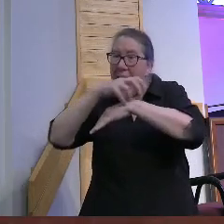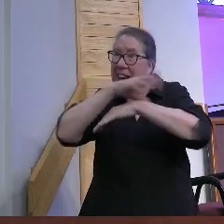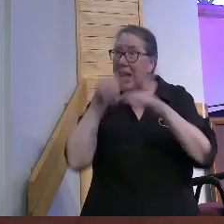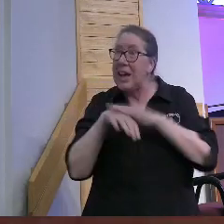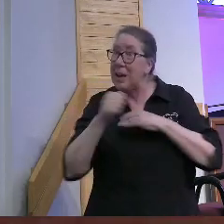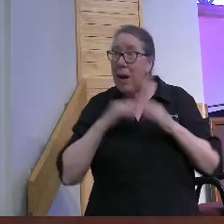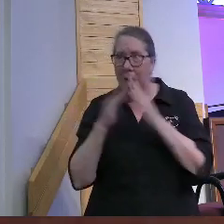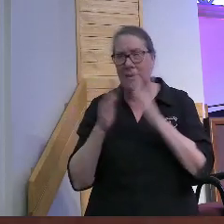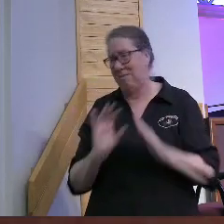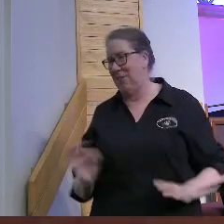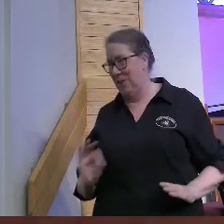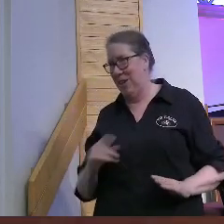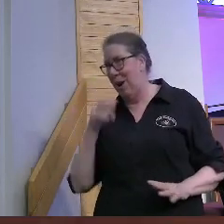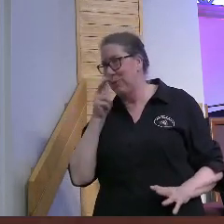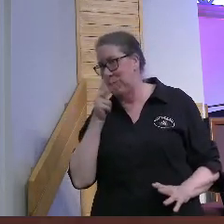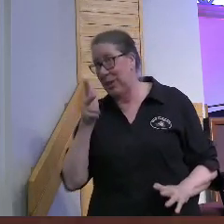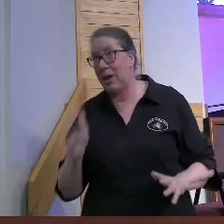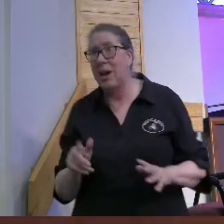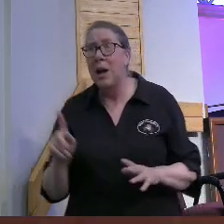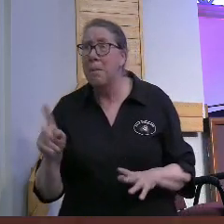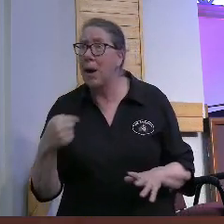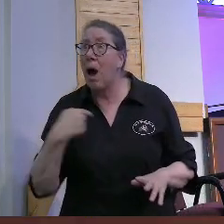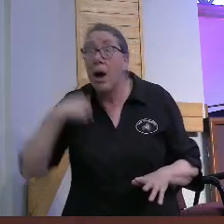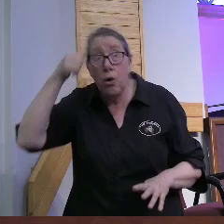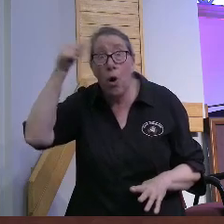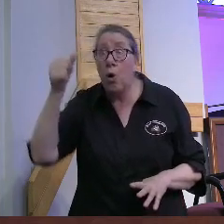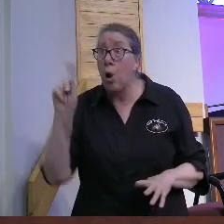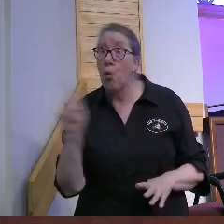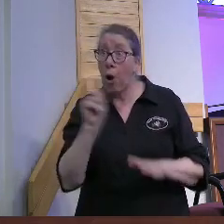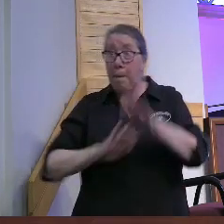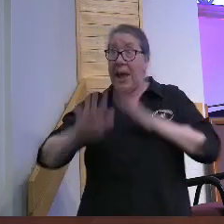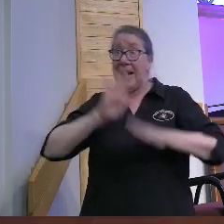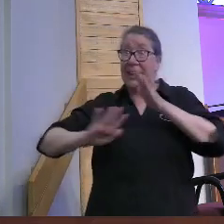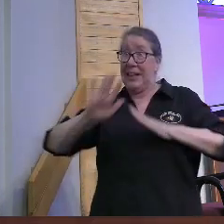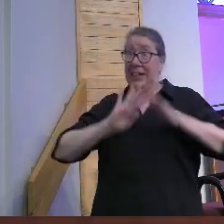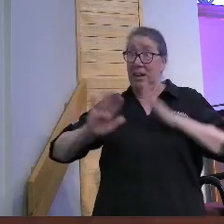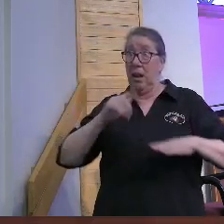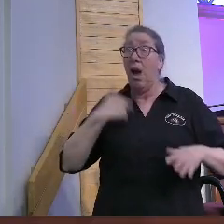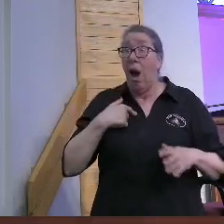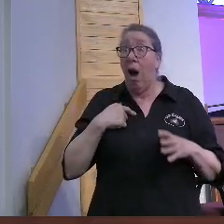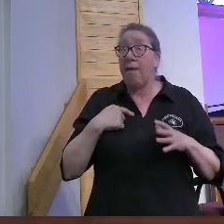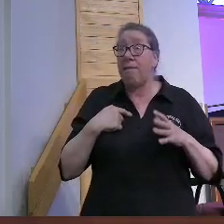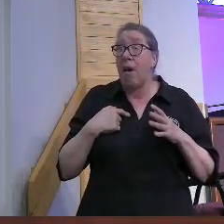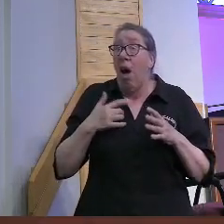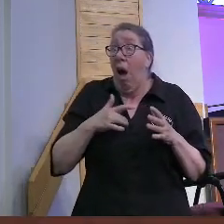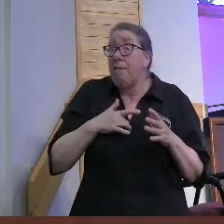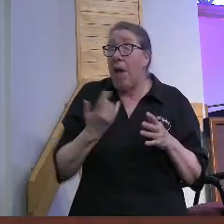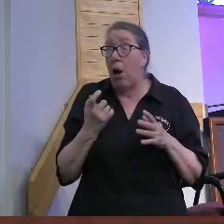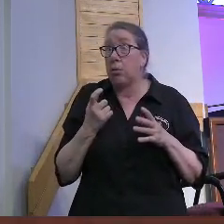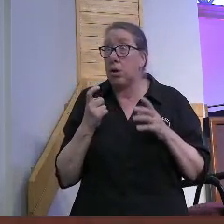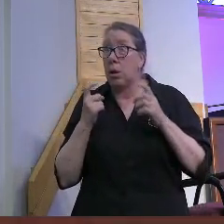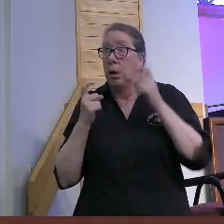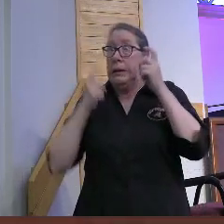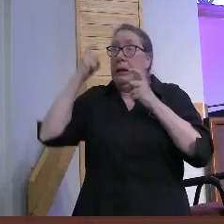Not really. But I've had anxiety. I know what it is to have the panic. I felt anxious. Yeah, I trust God, but you